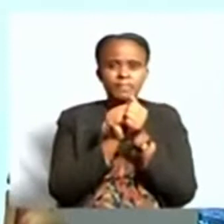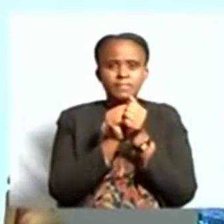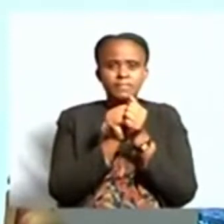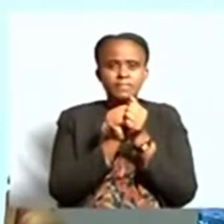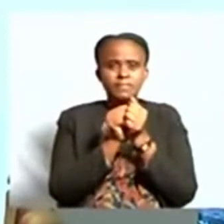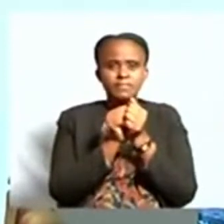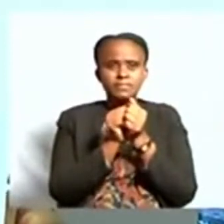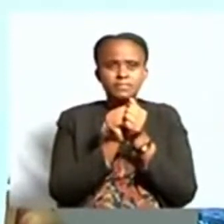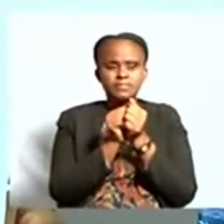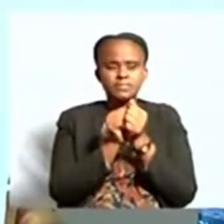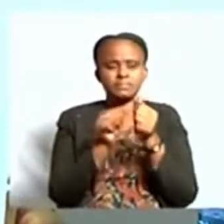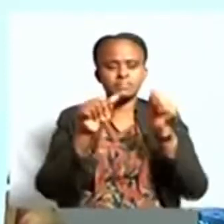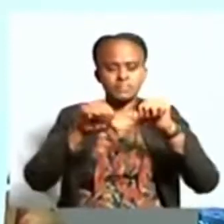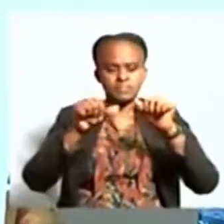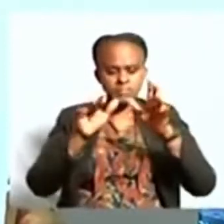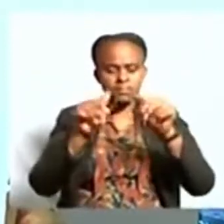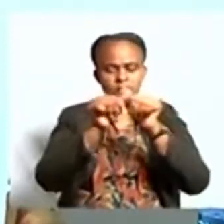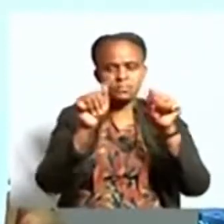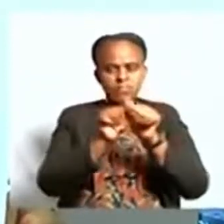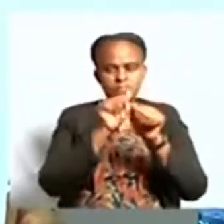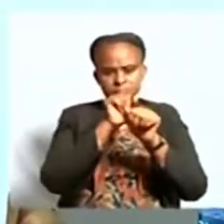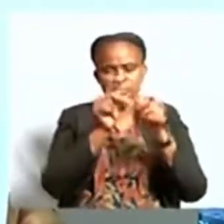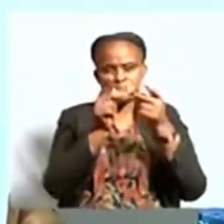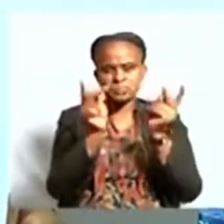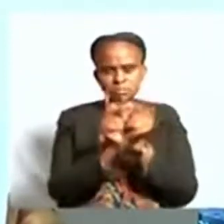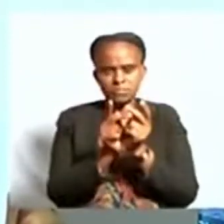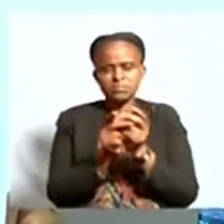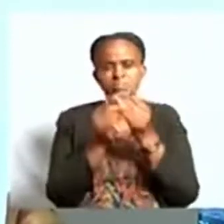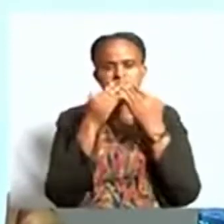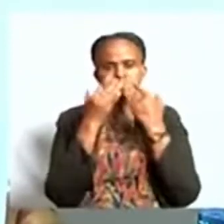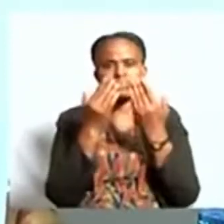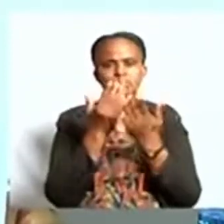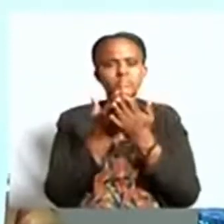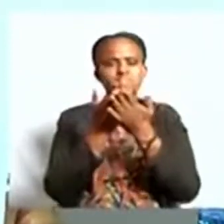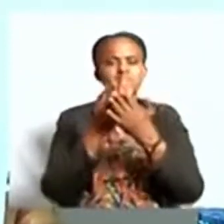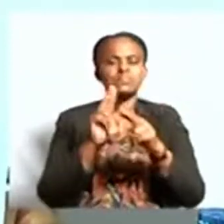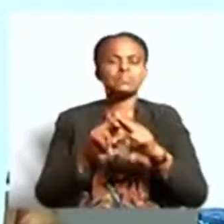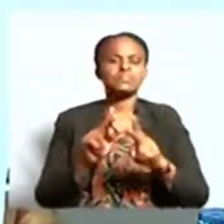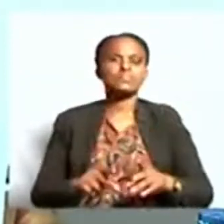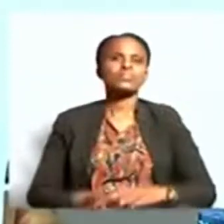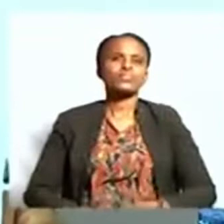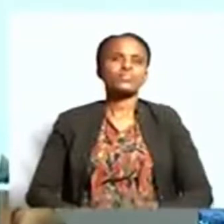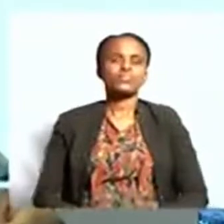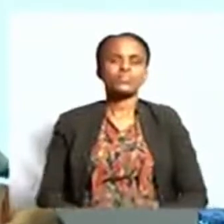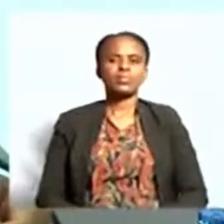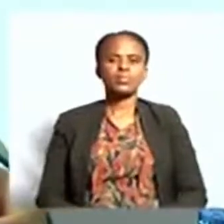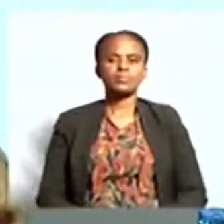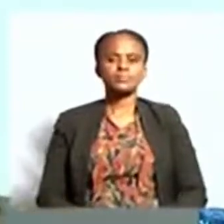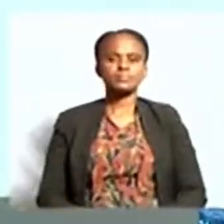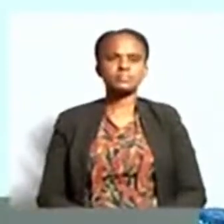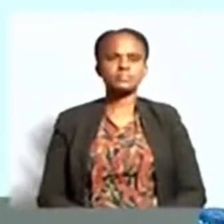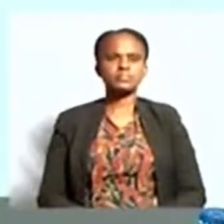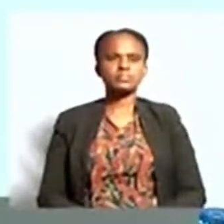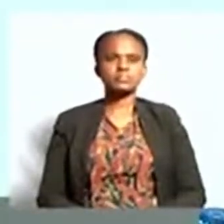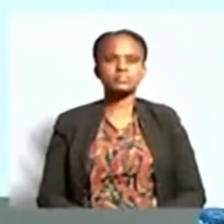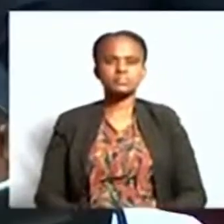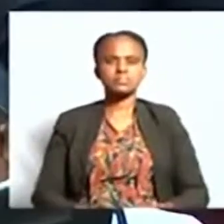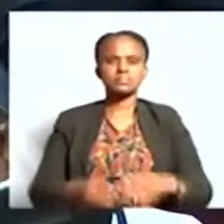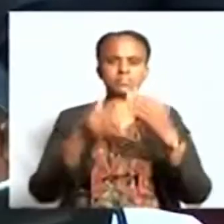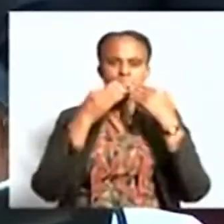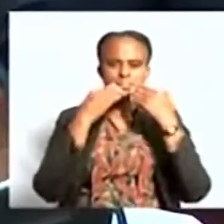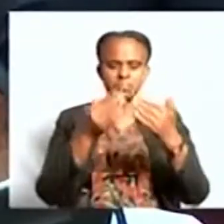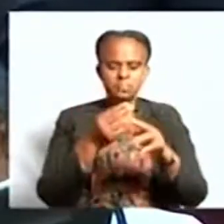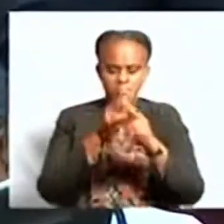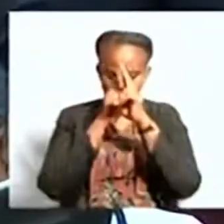the Auditor General on this position. I submit, Chair. Thank you, Honorable